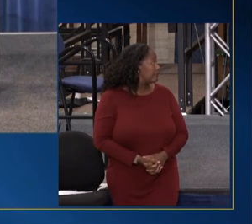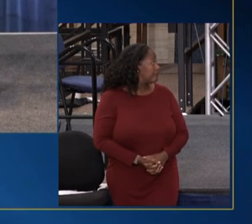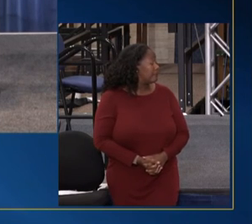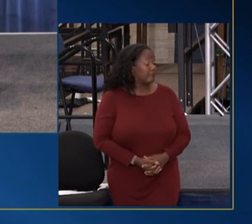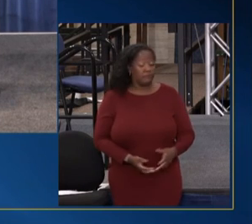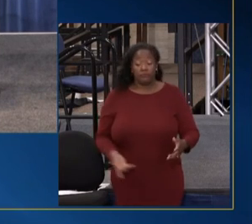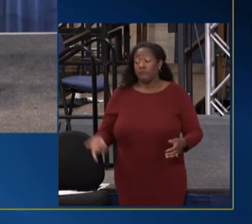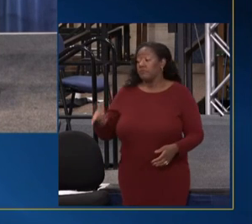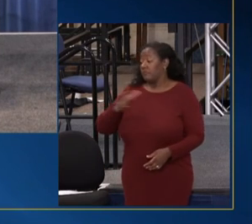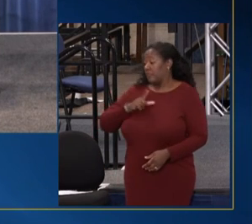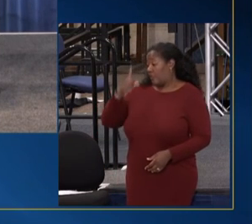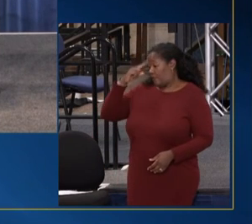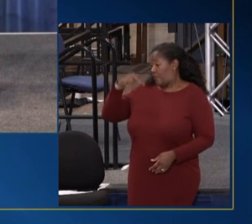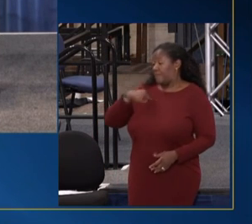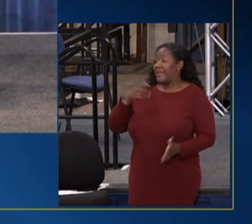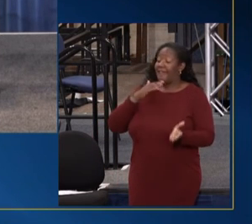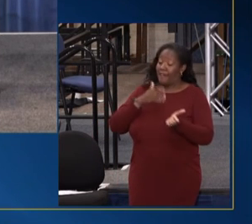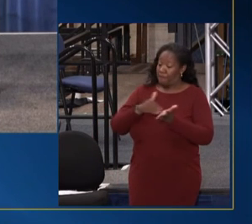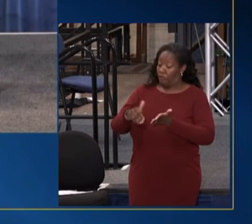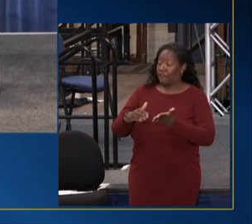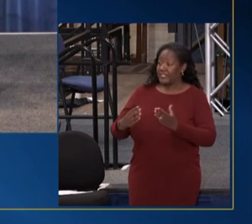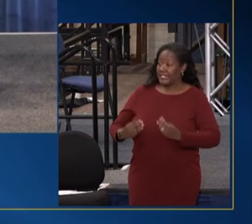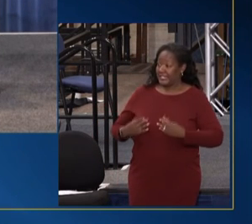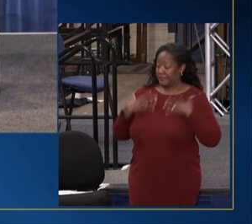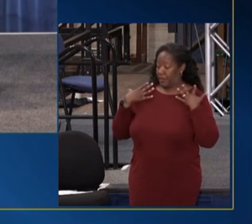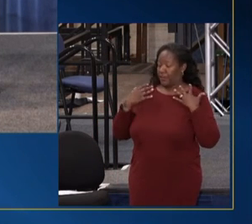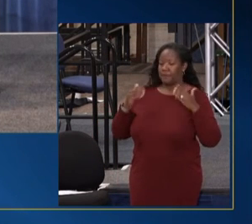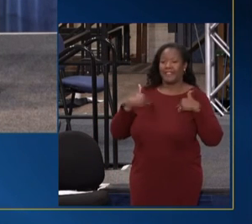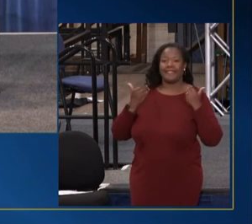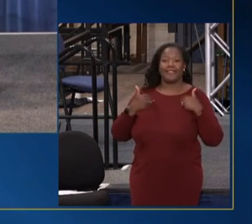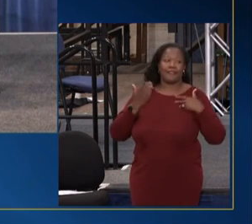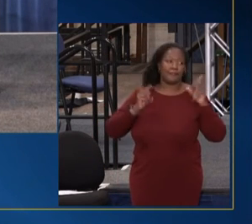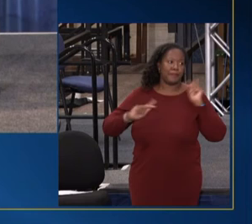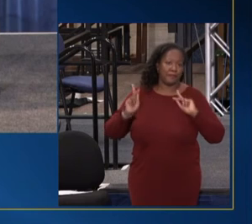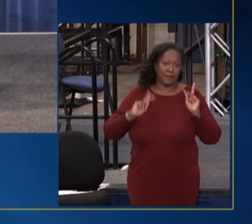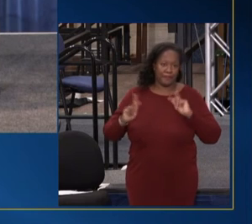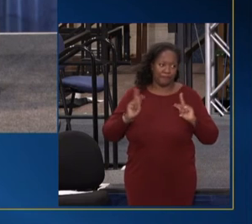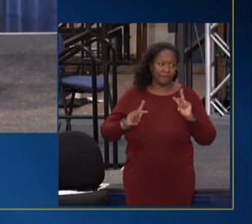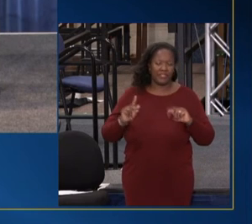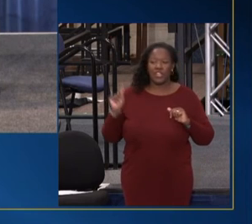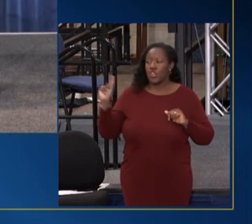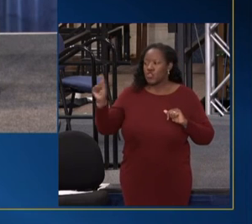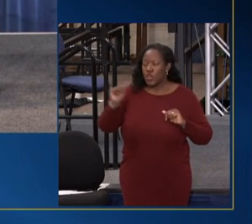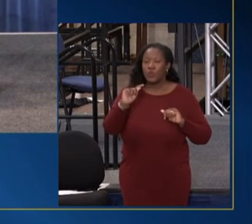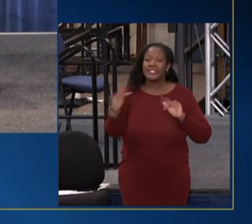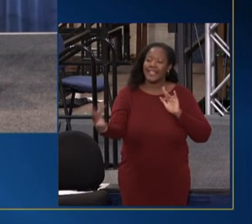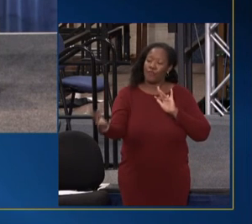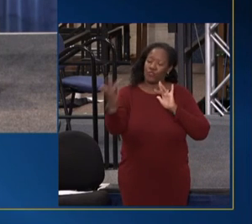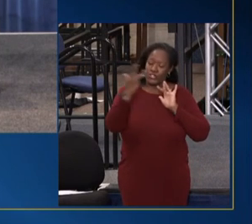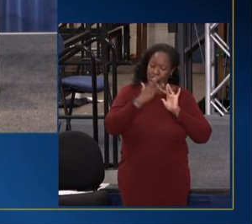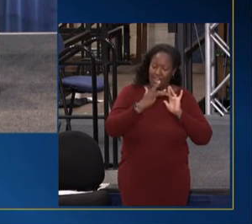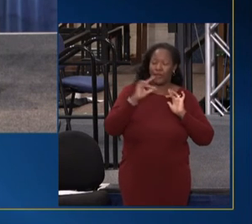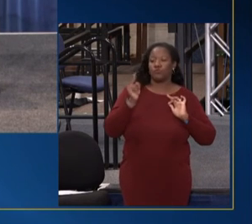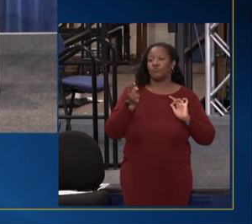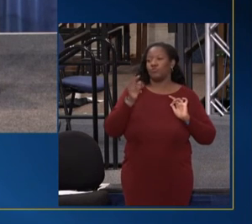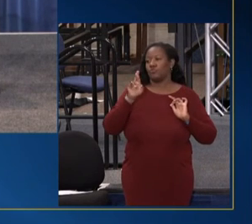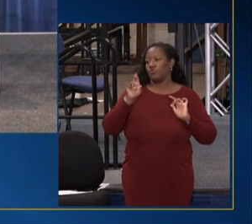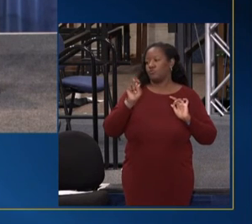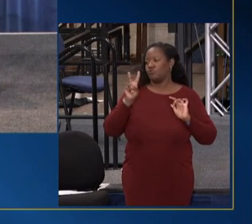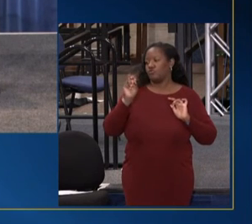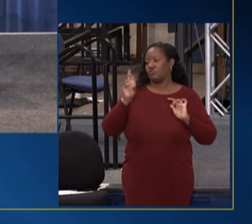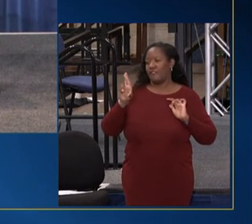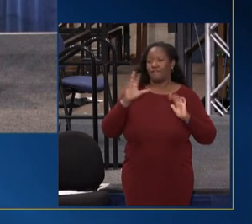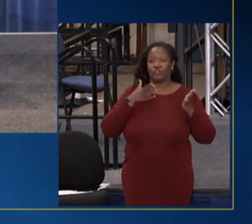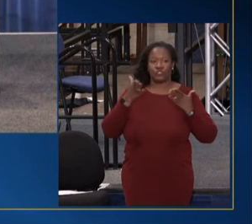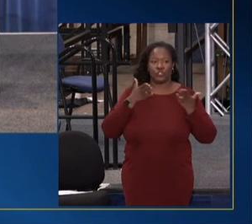For me, I am so often inspired by the young people who, specifically the ones who reach out to Trevor Services, precisely